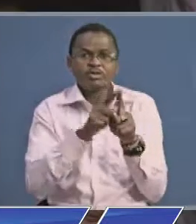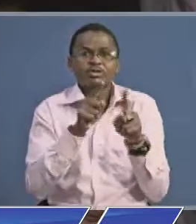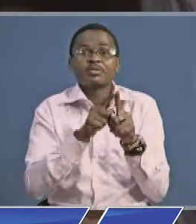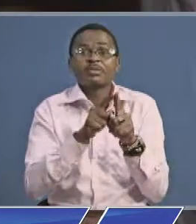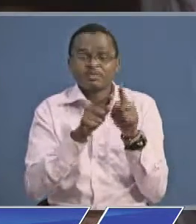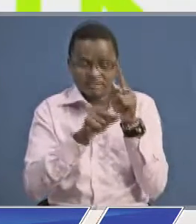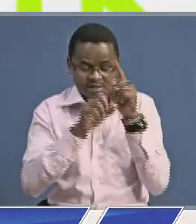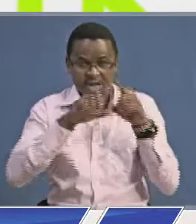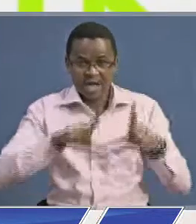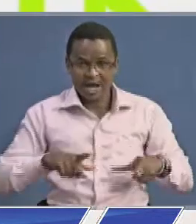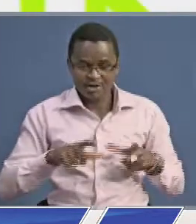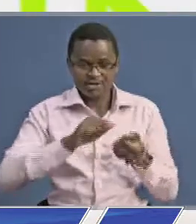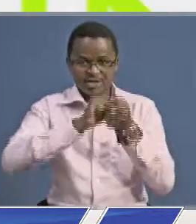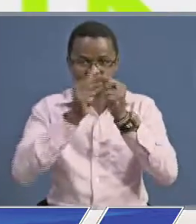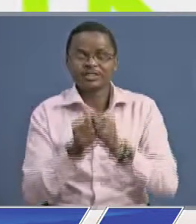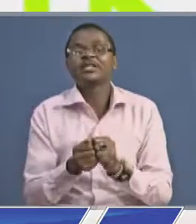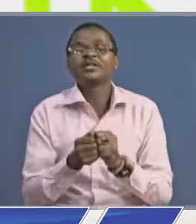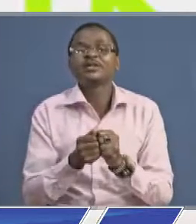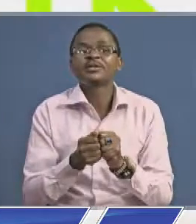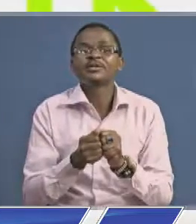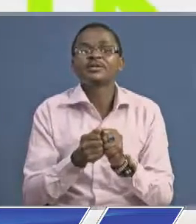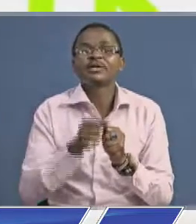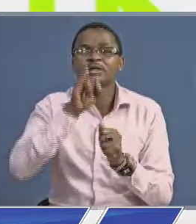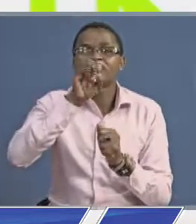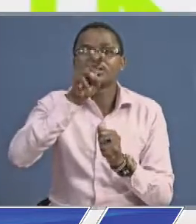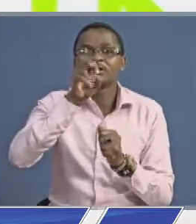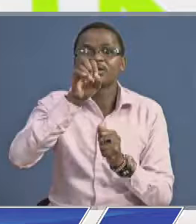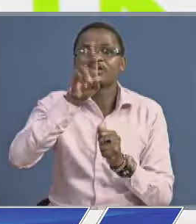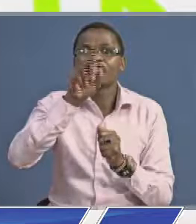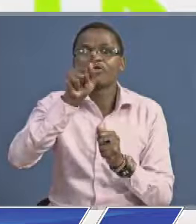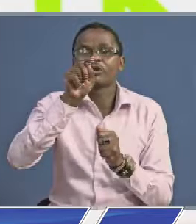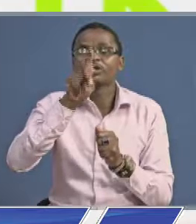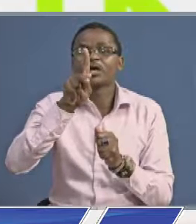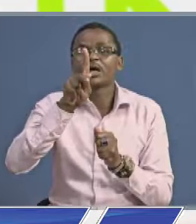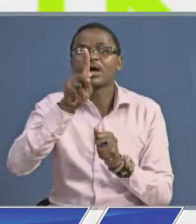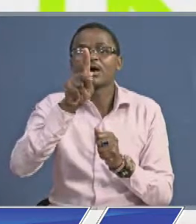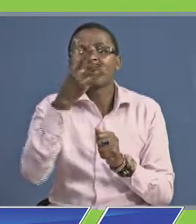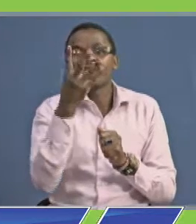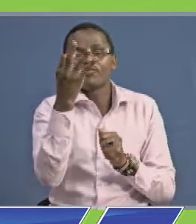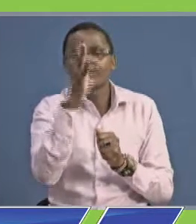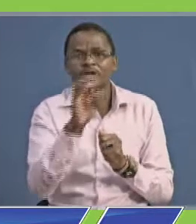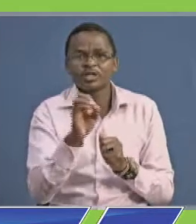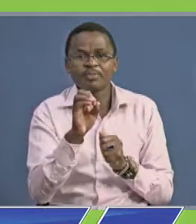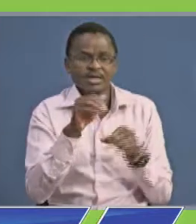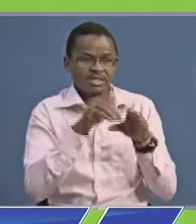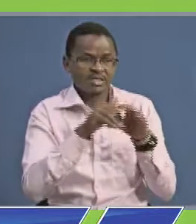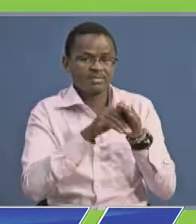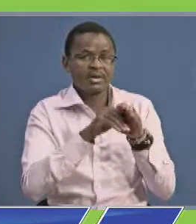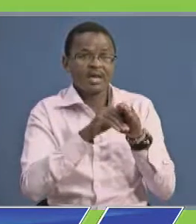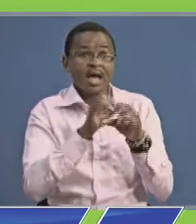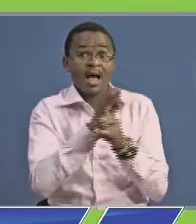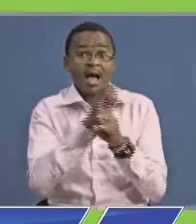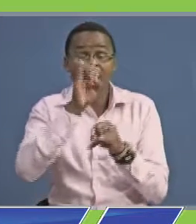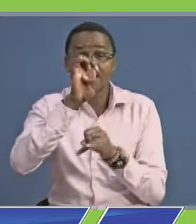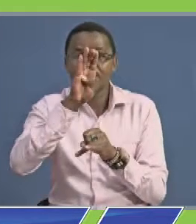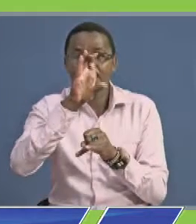Kenya hii ibadilike. The Infotrack findings further indicate that 53% of Kenyans feel that the Independent Electoral Boundaries